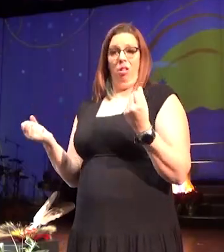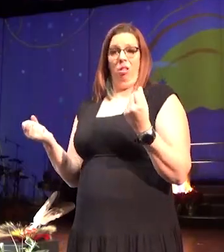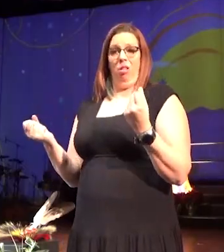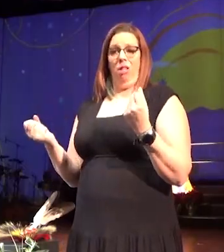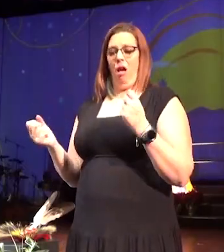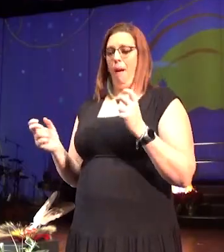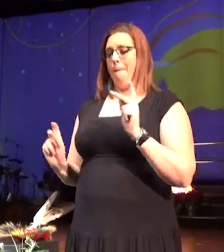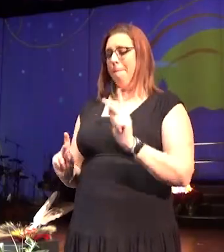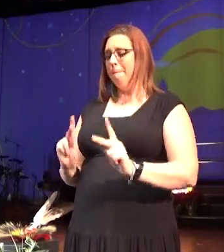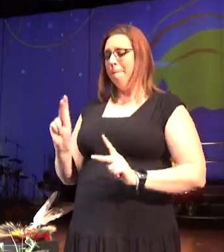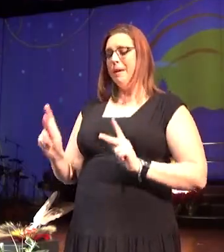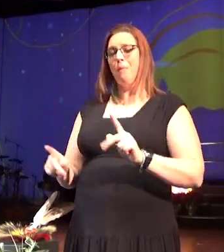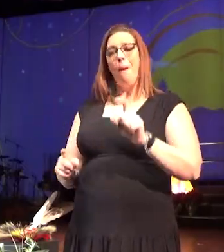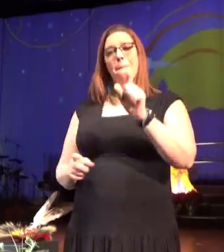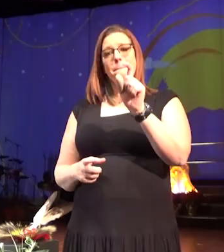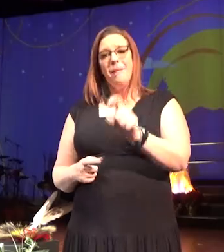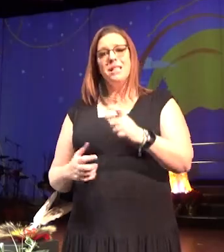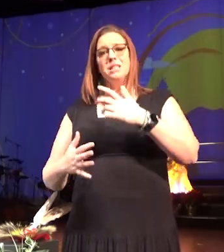people must be willing